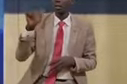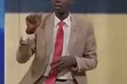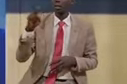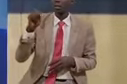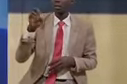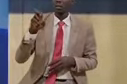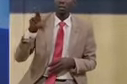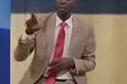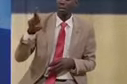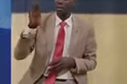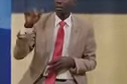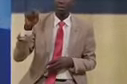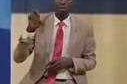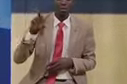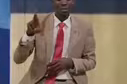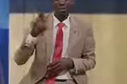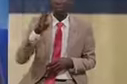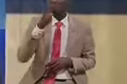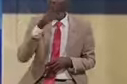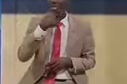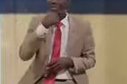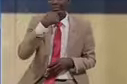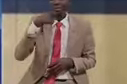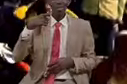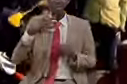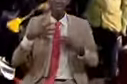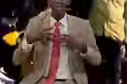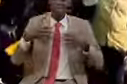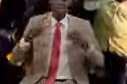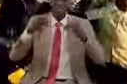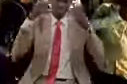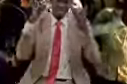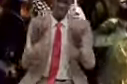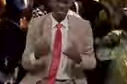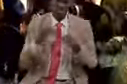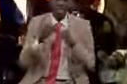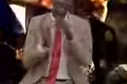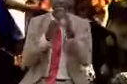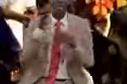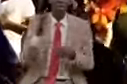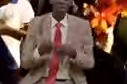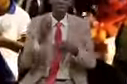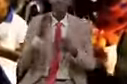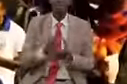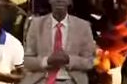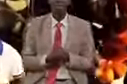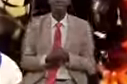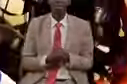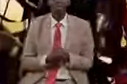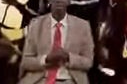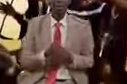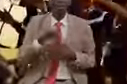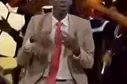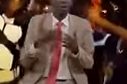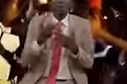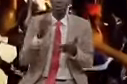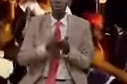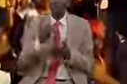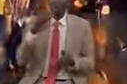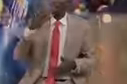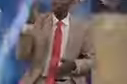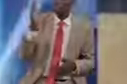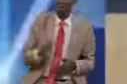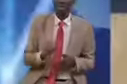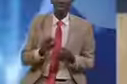Cancer, be healed right now in Jesus' name. All those evil objects, evil spirits